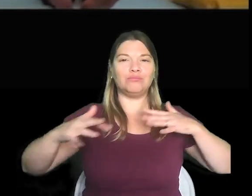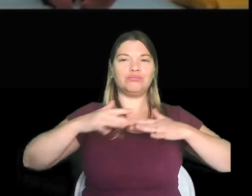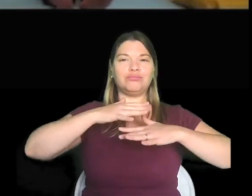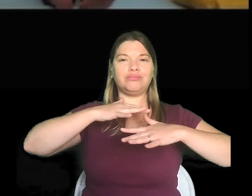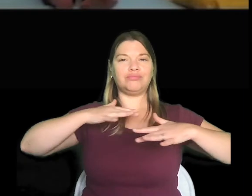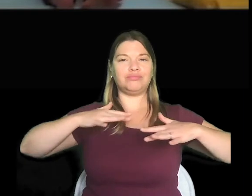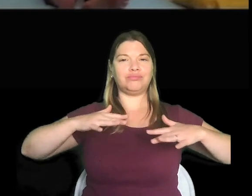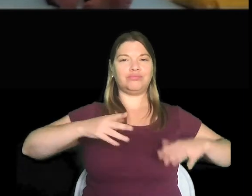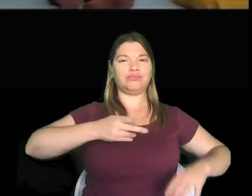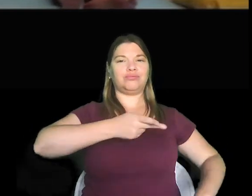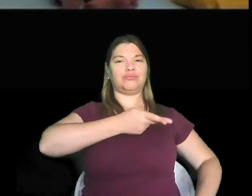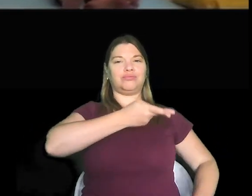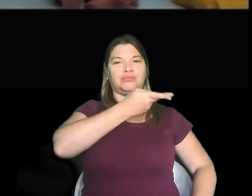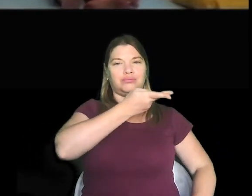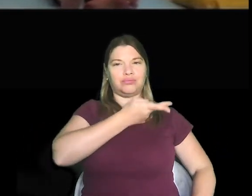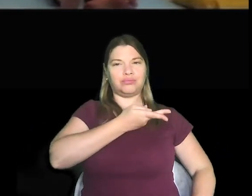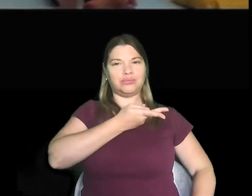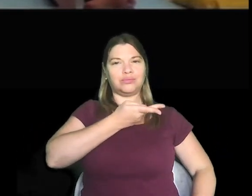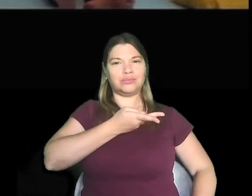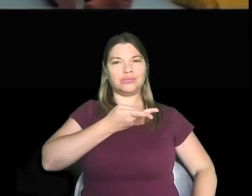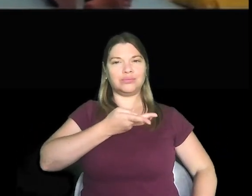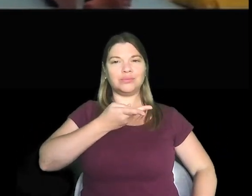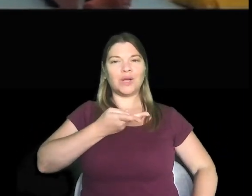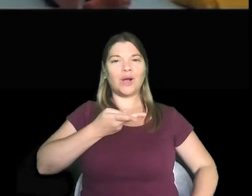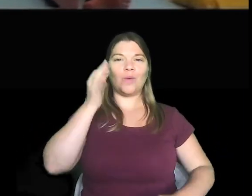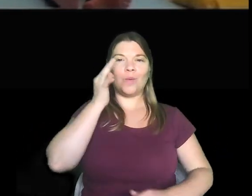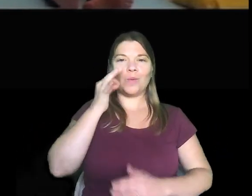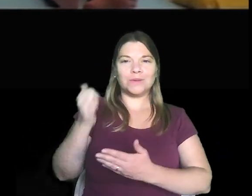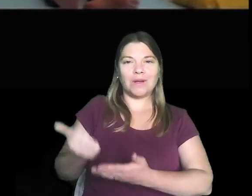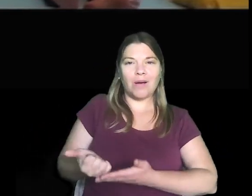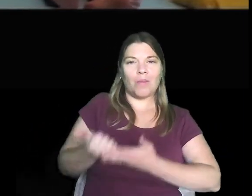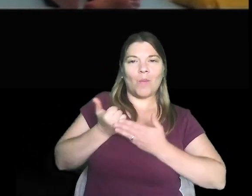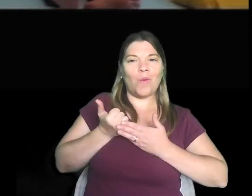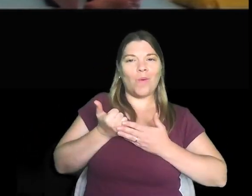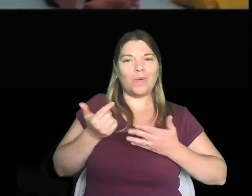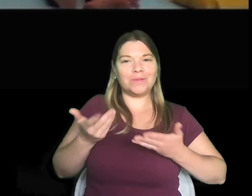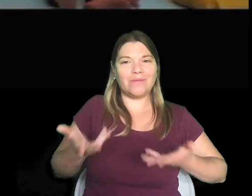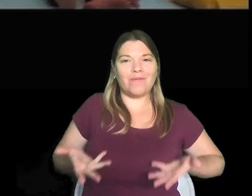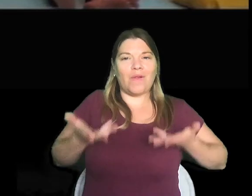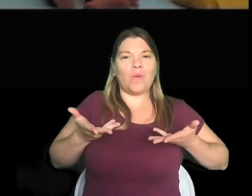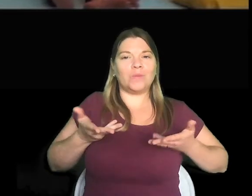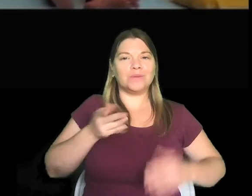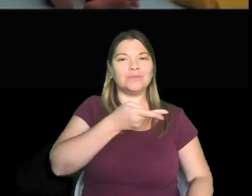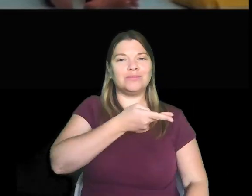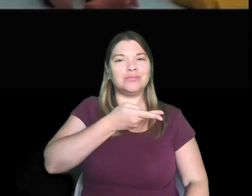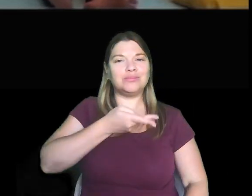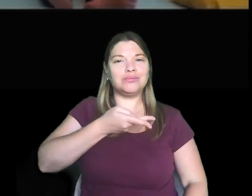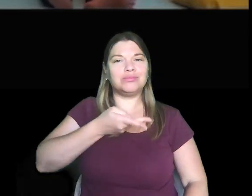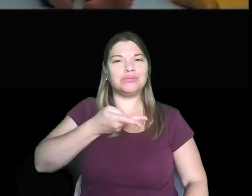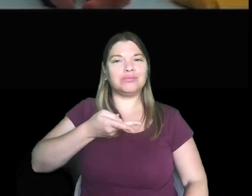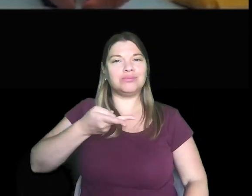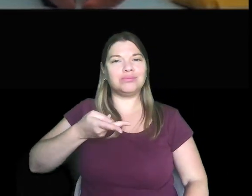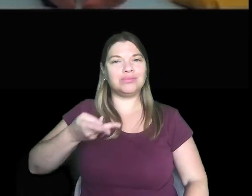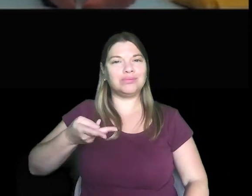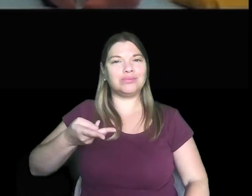you, floats you, allowing for this coolness to awaken your skin.